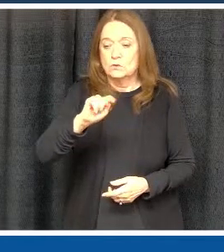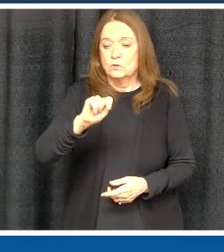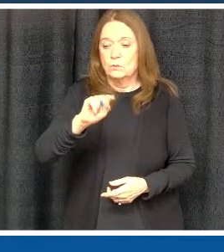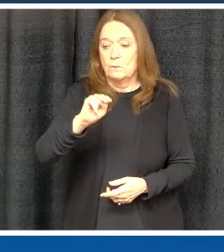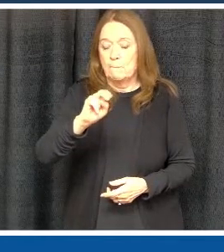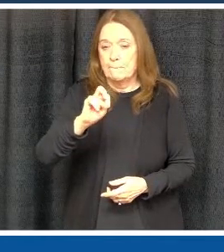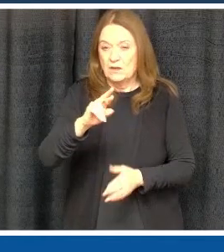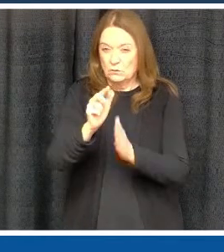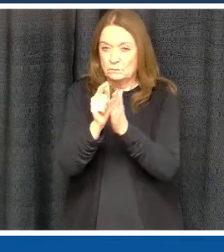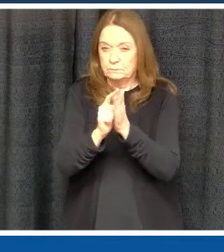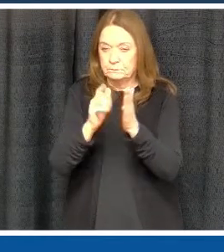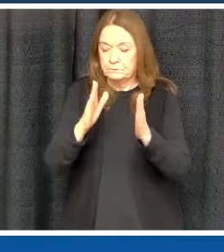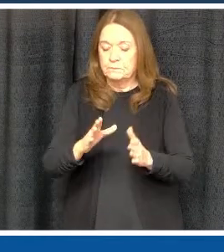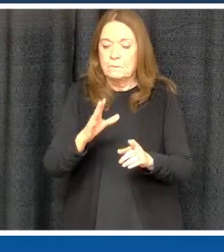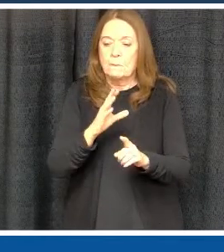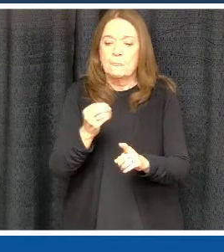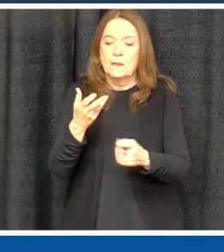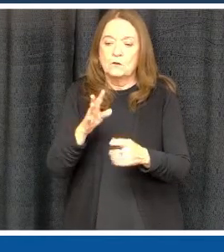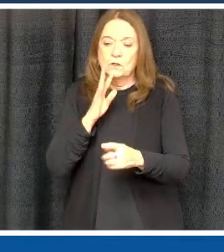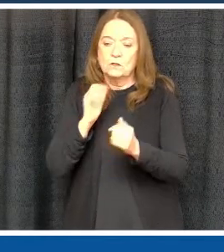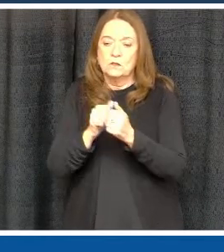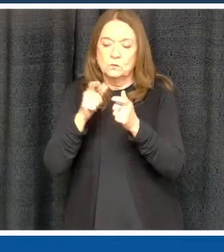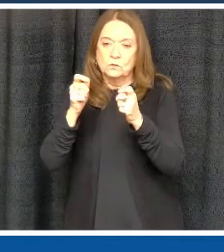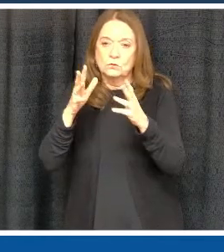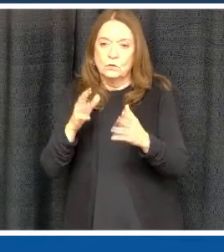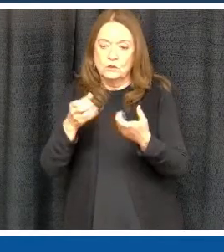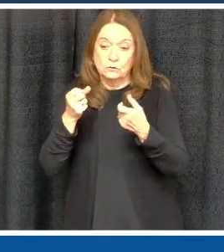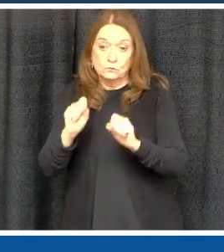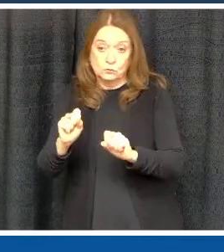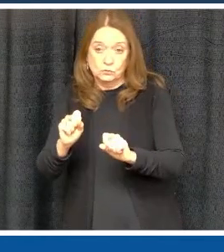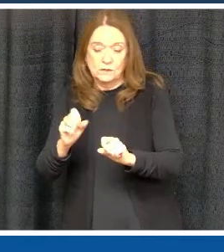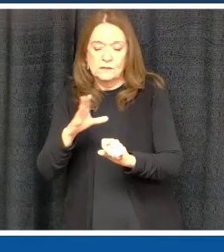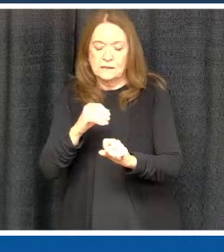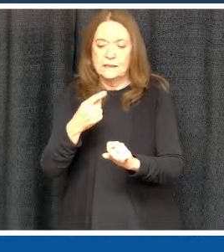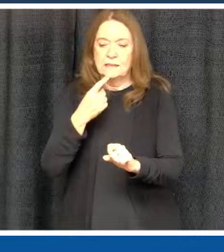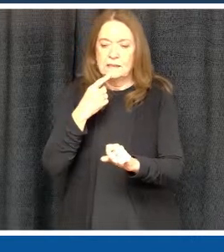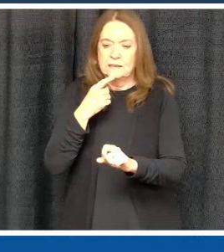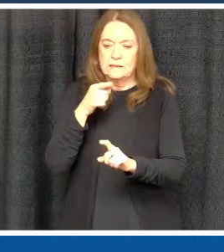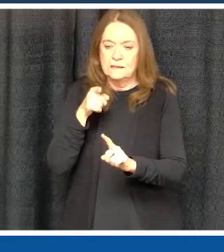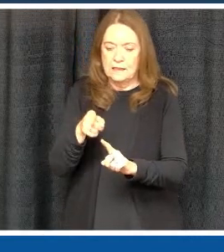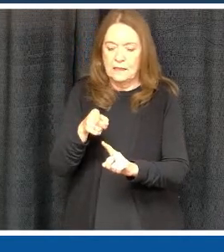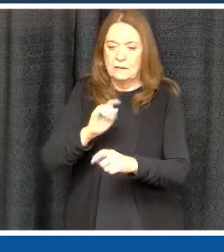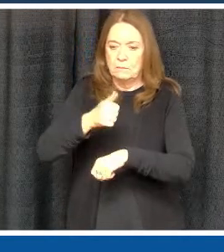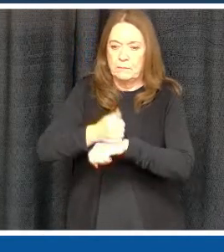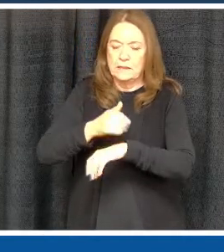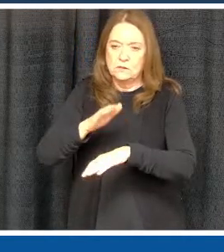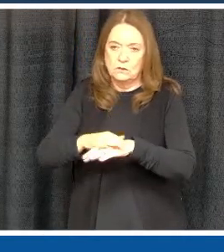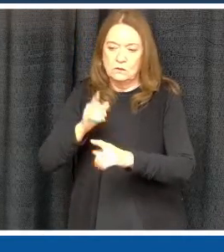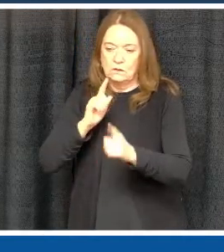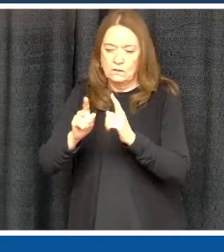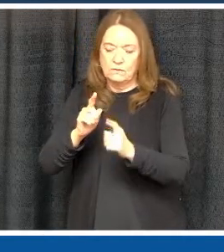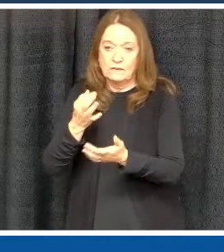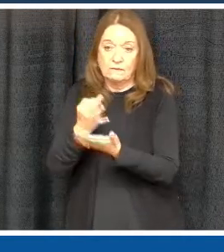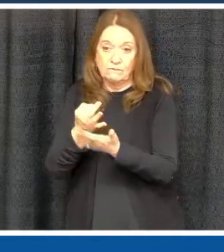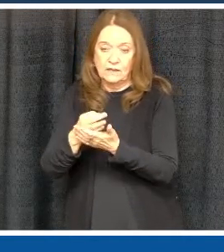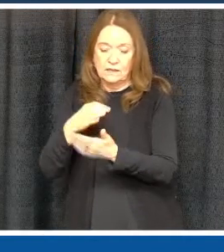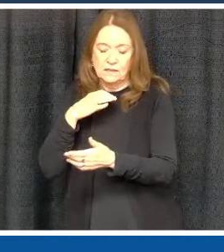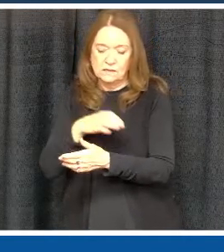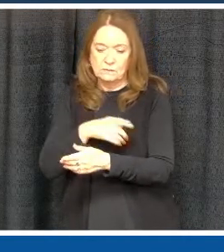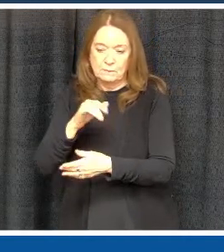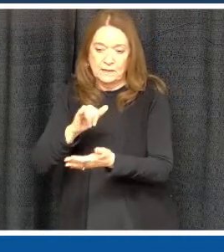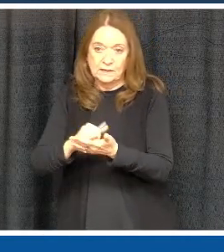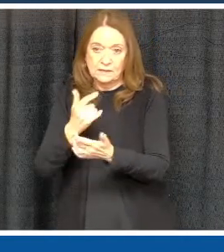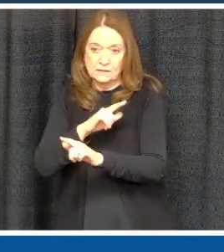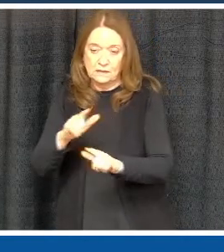had already talked to the Director of Streets and Mr. Tyndall based on the conversation at the Finance Committee regarding this language. It's